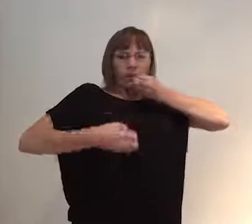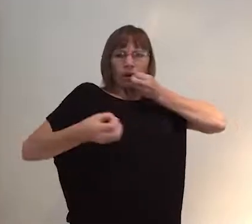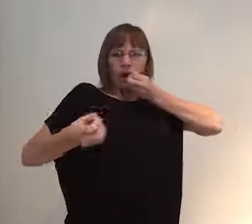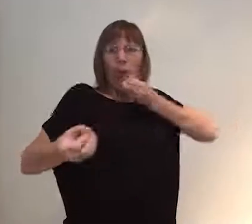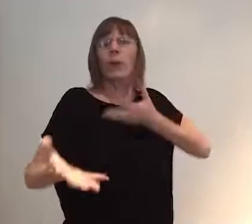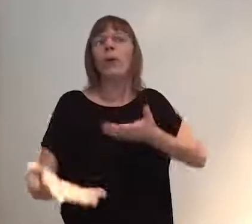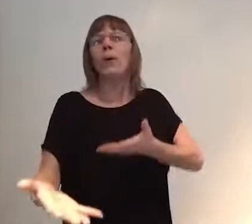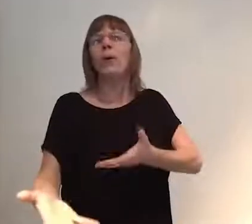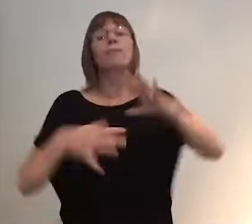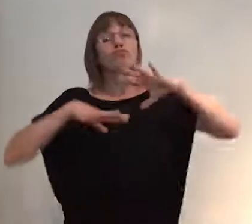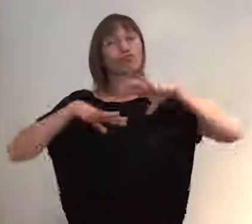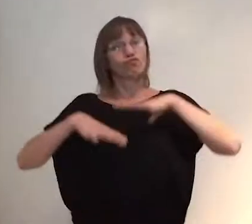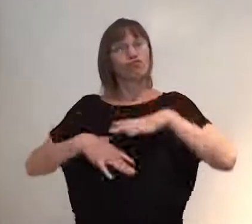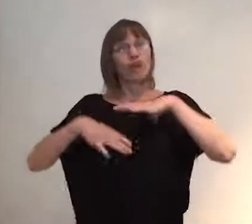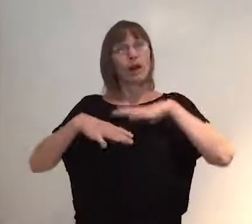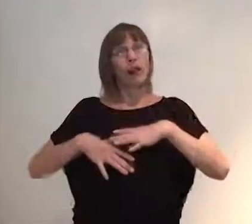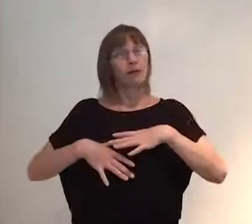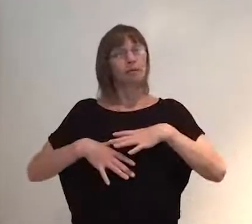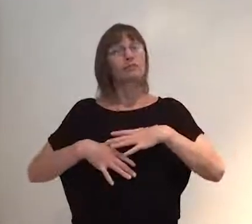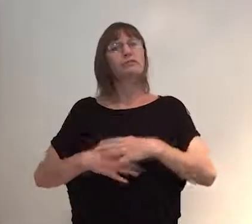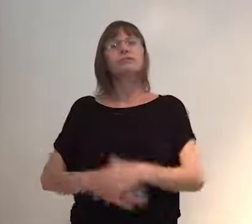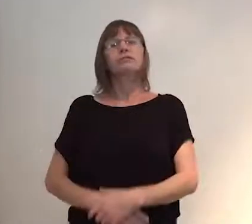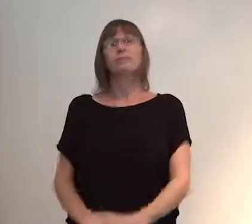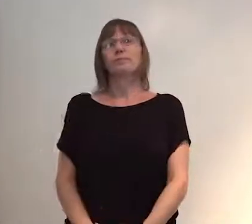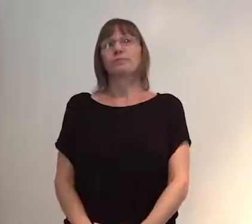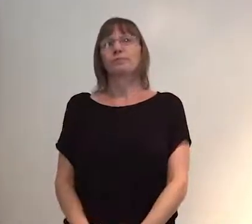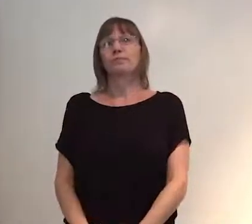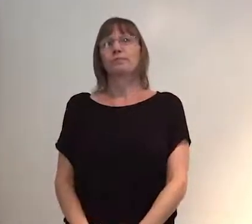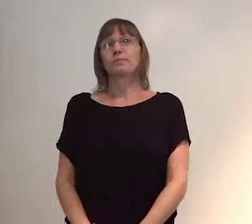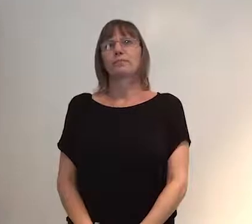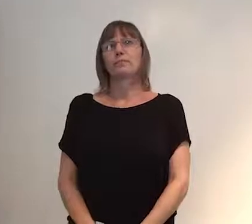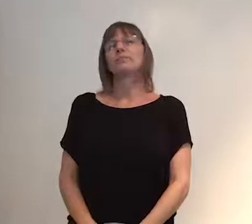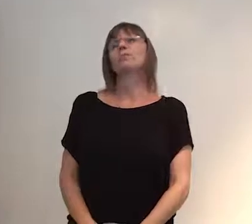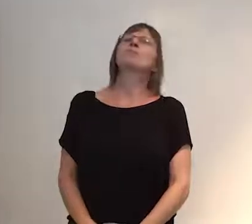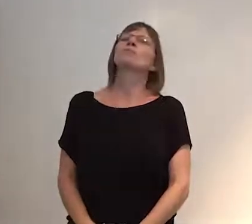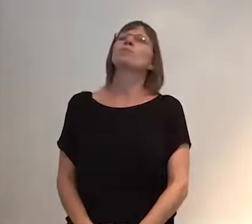And just allowing it to relax and lengthen.